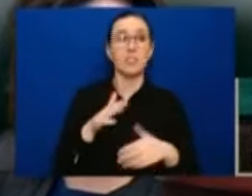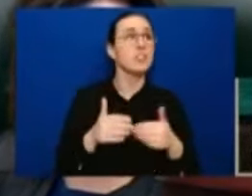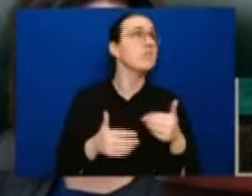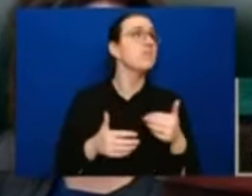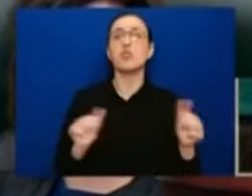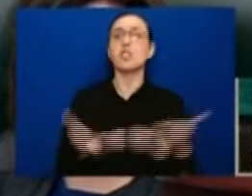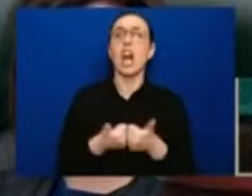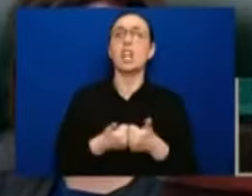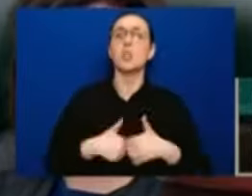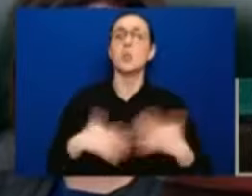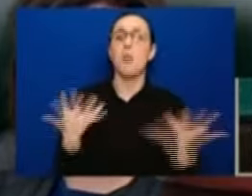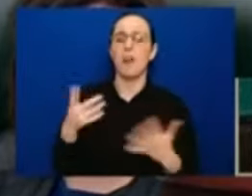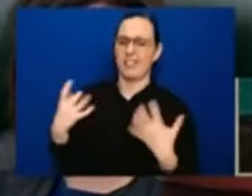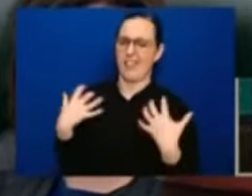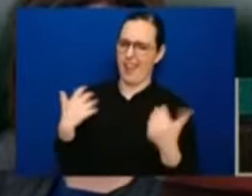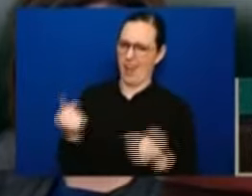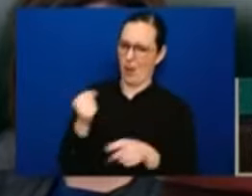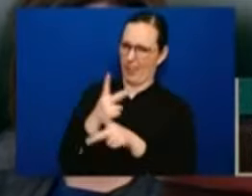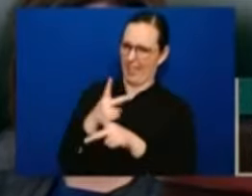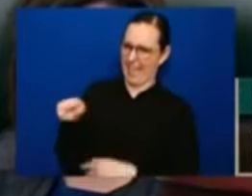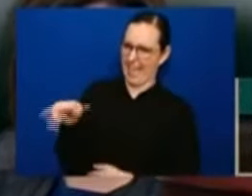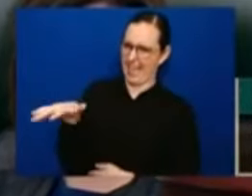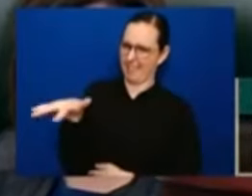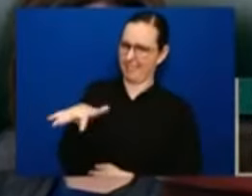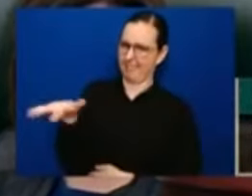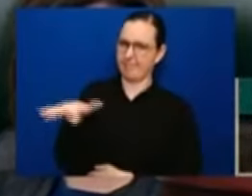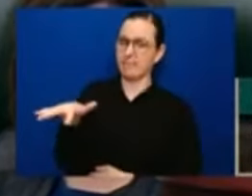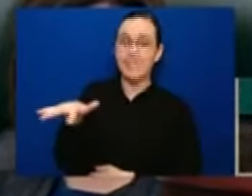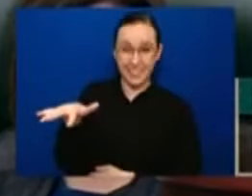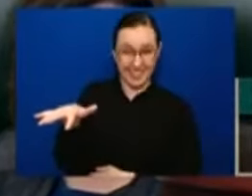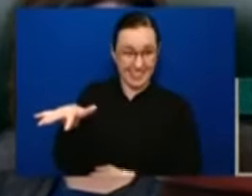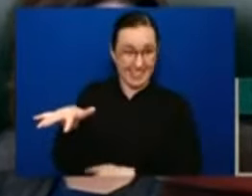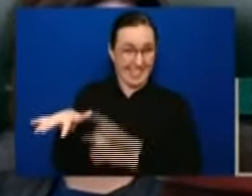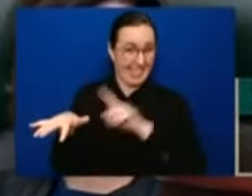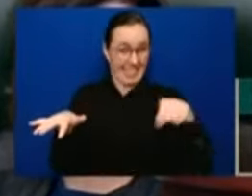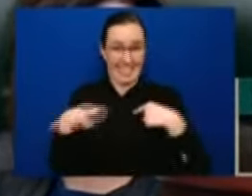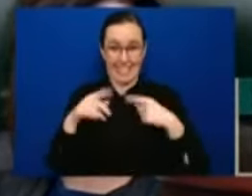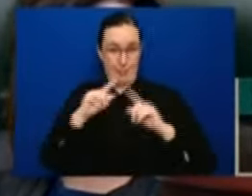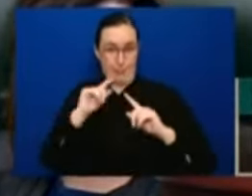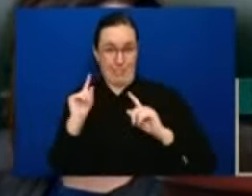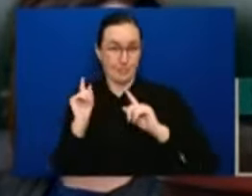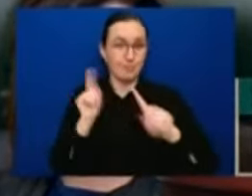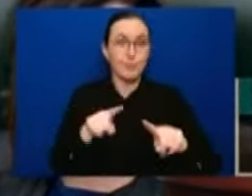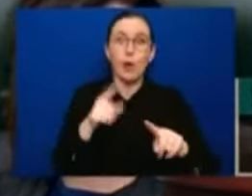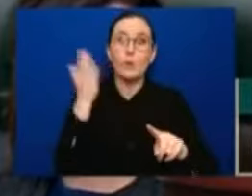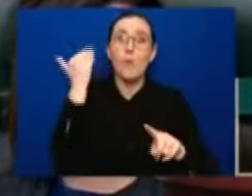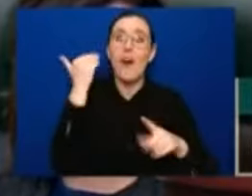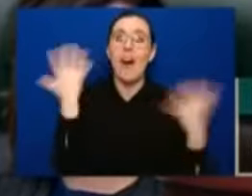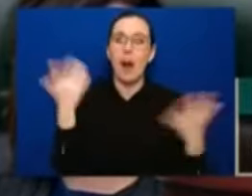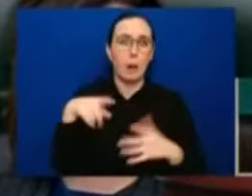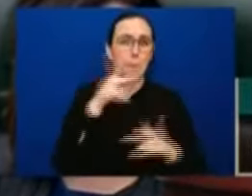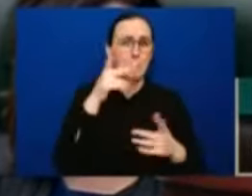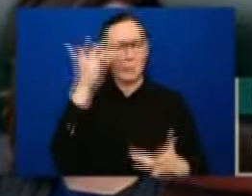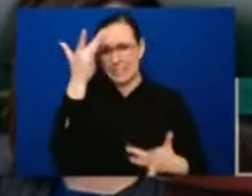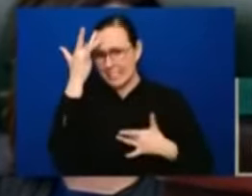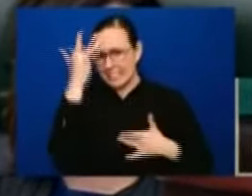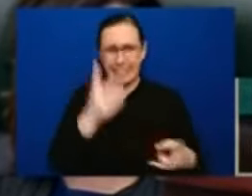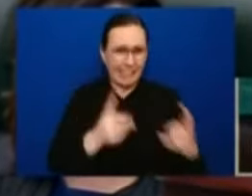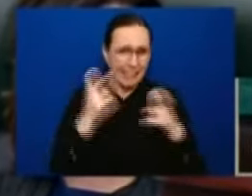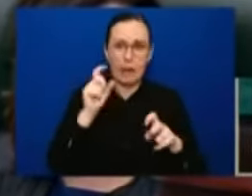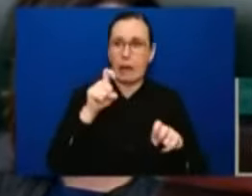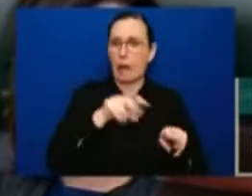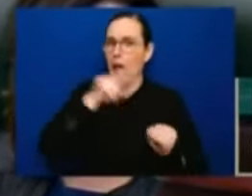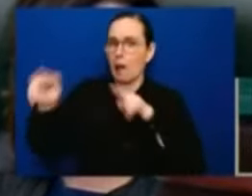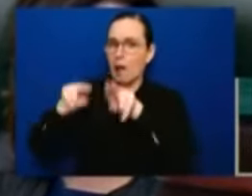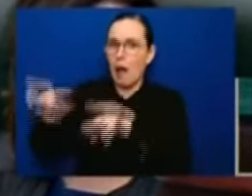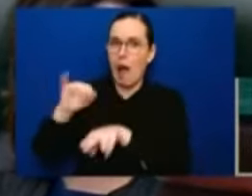to the fluctuating need for ICU spaces. I would like to thank my colleague, the Minister of Health, and his predecessor for